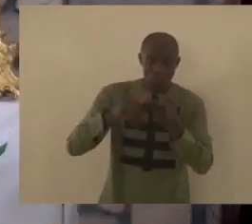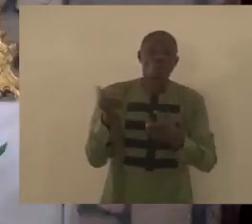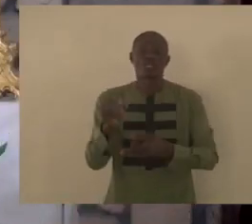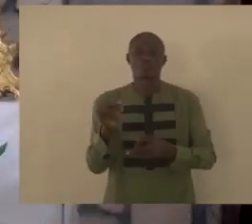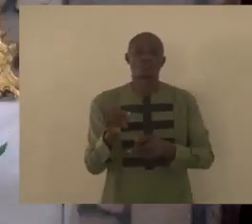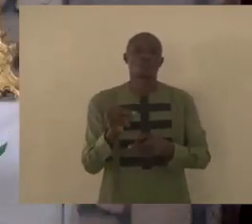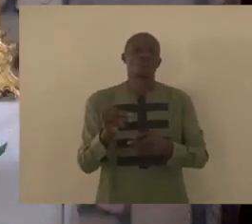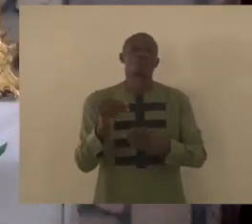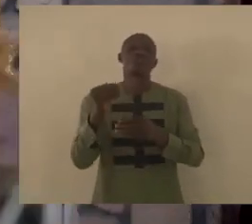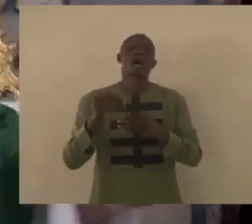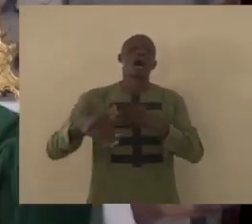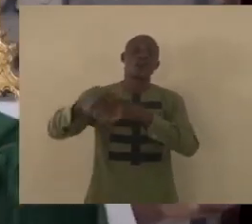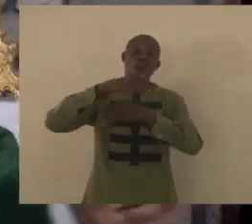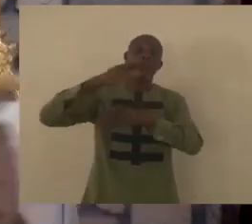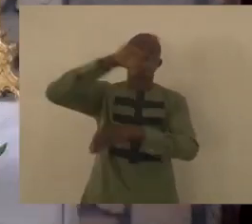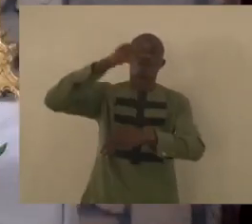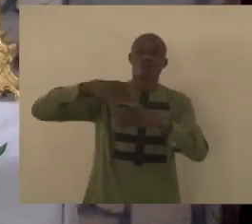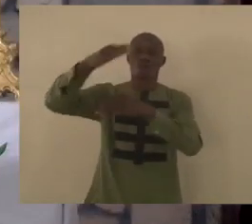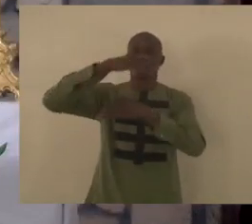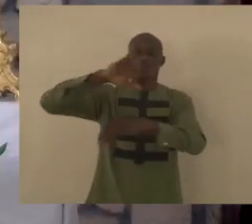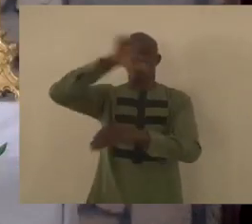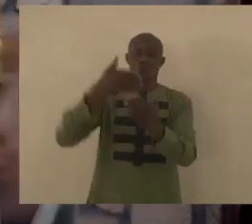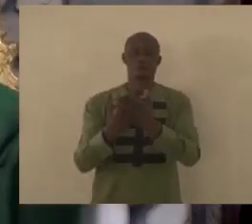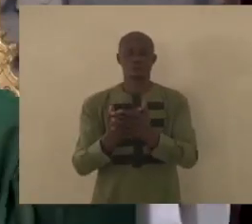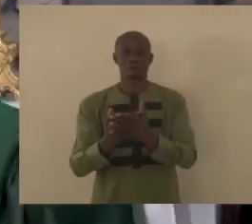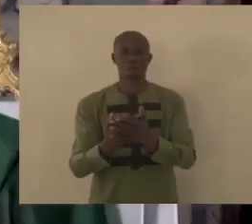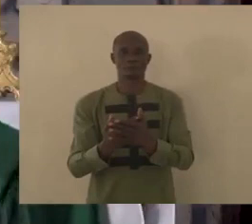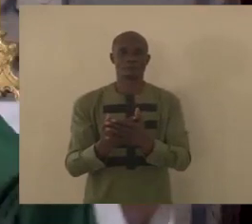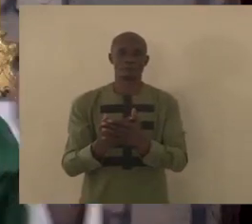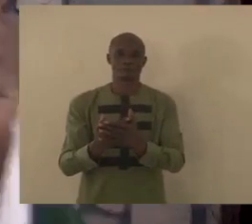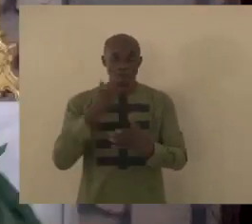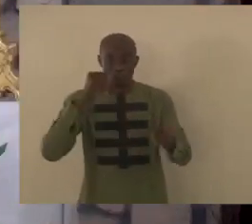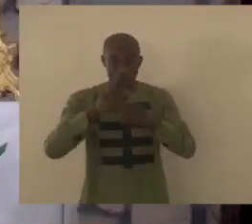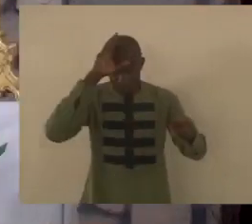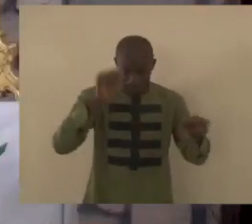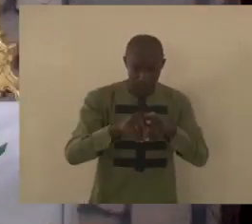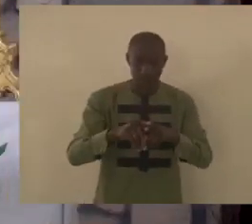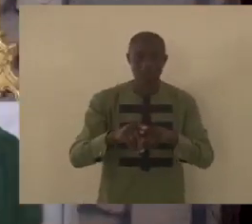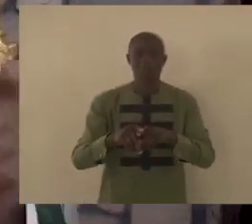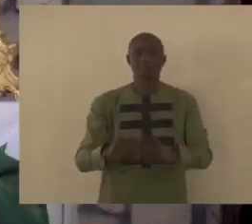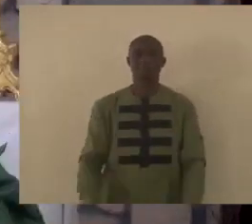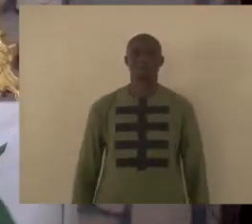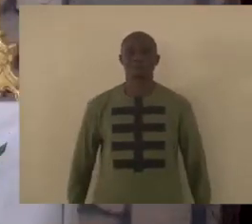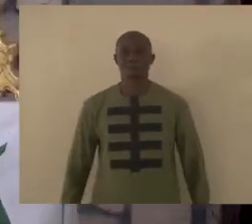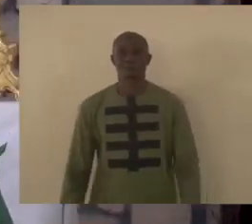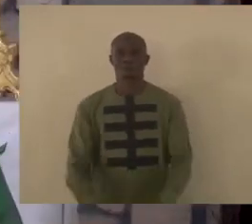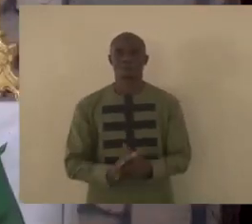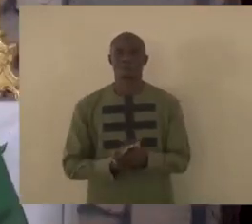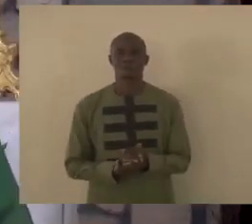to him must supersede what? The commitment we have for either father, brother, sister, or whatever.